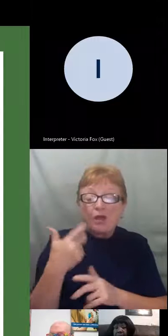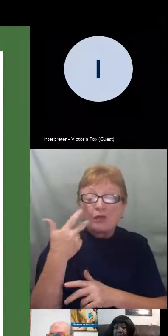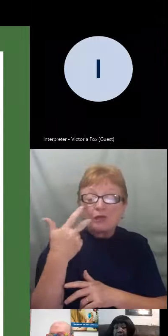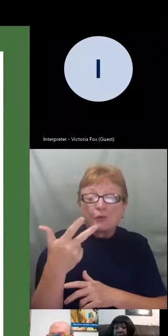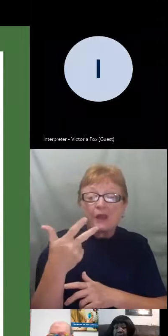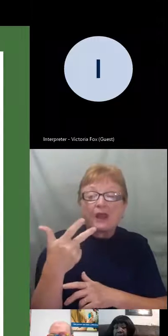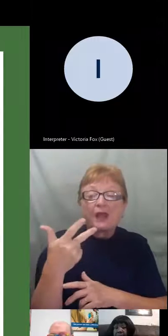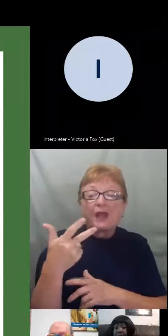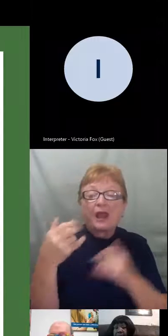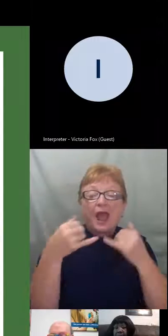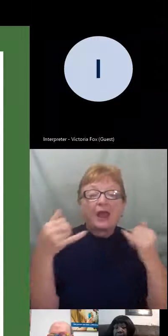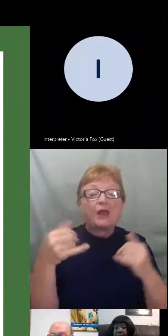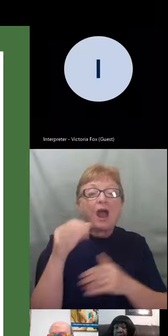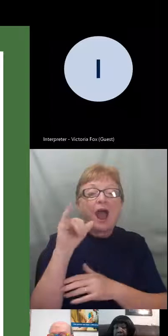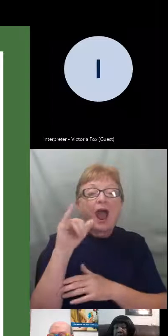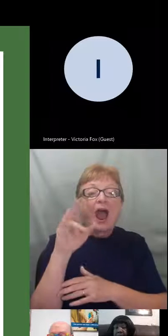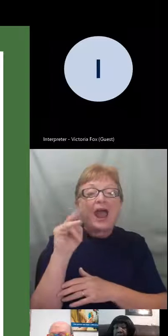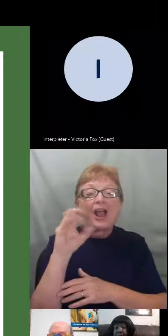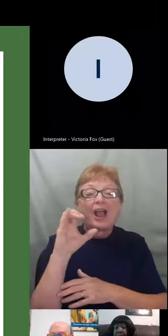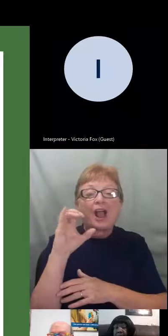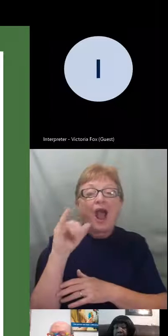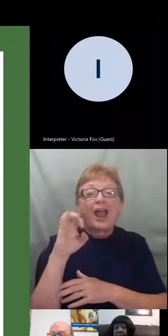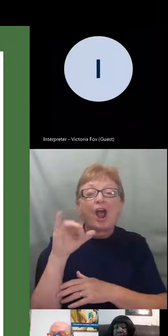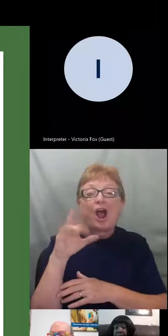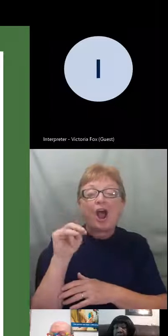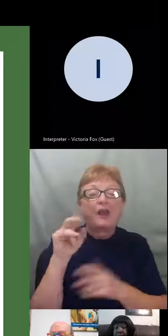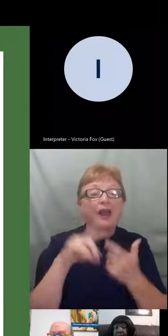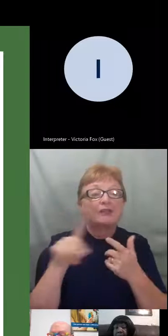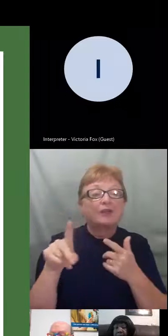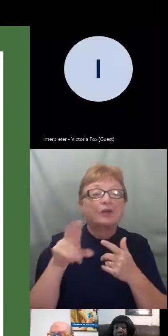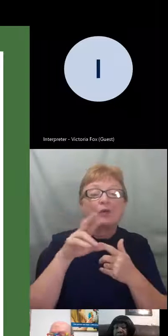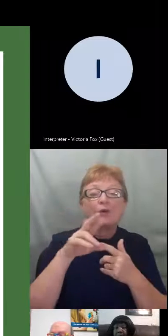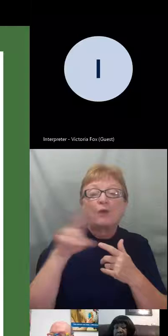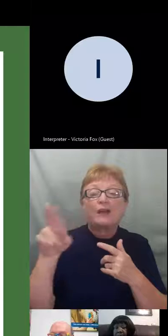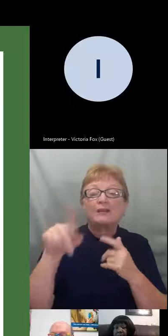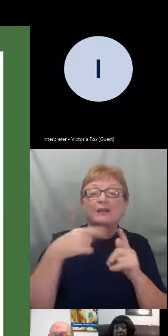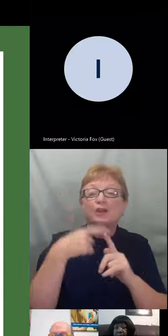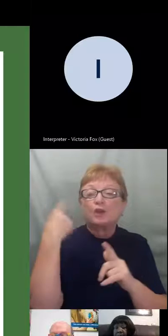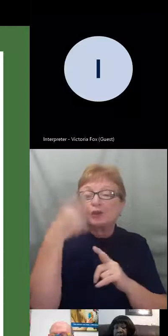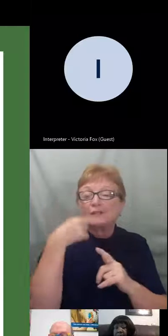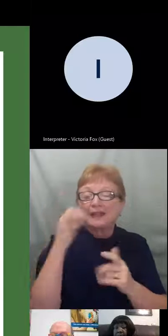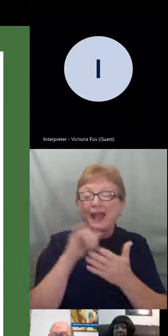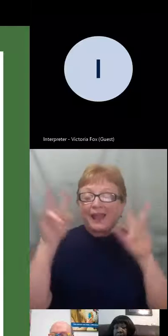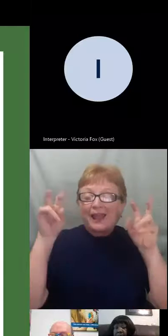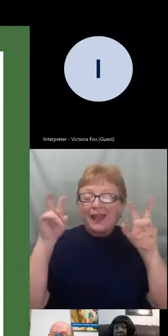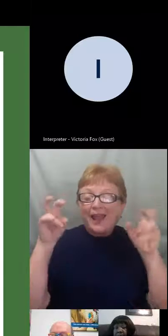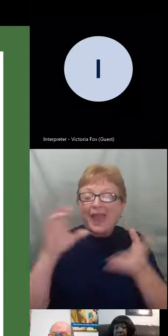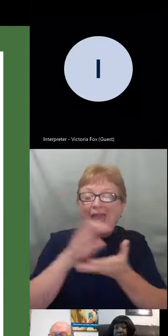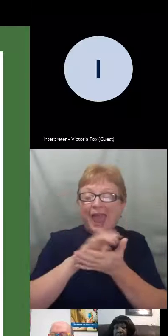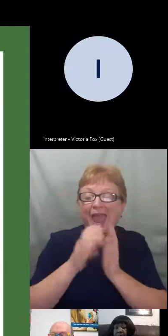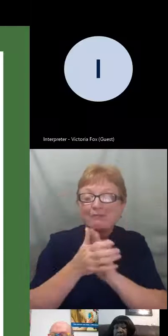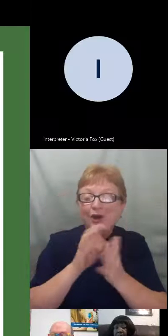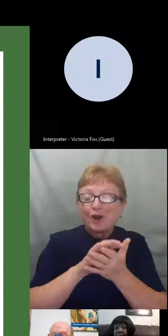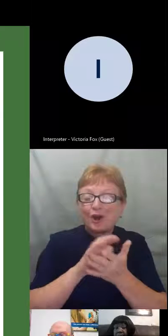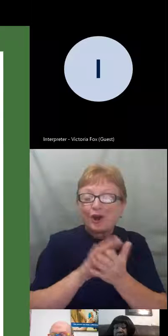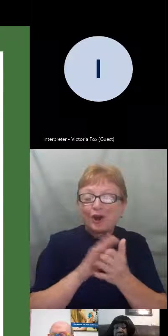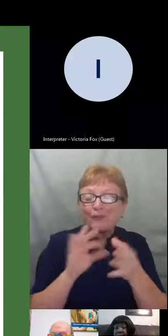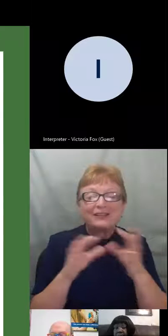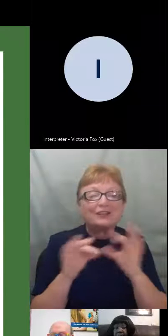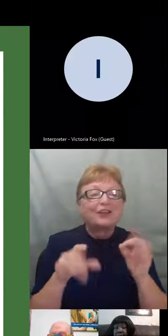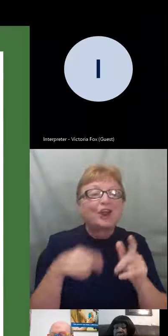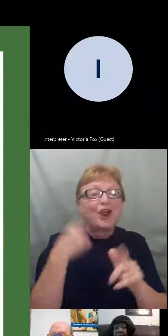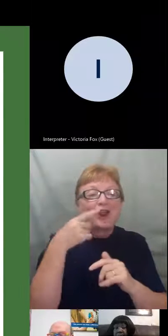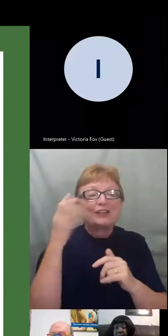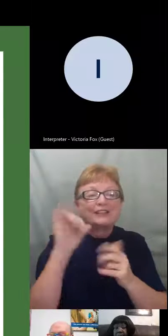at the upper right-hand part of your screen. This is sometimes called the hamburger menu because it looks a little bit like a hamburger with a bun on